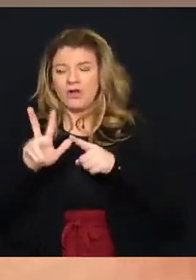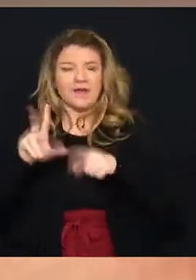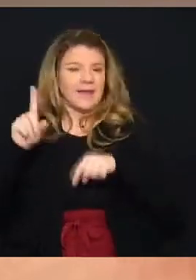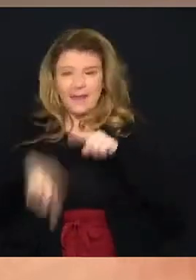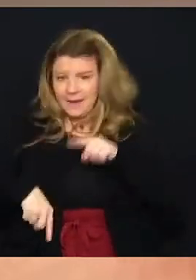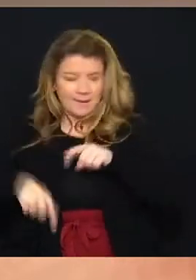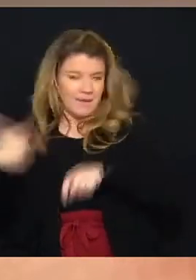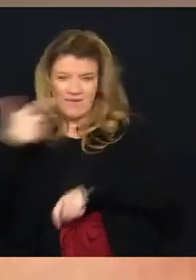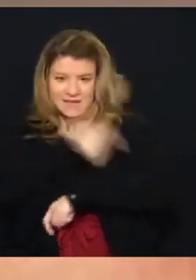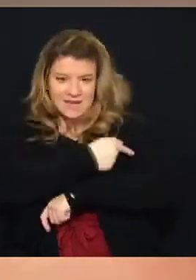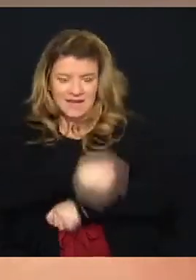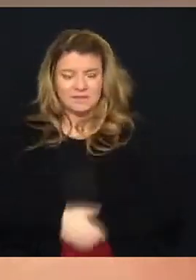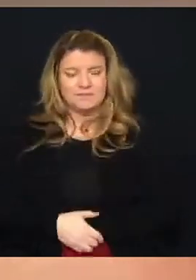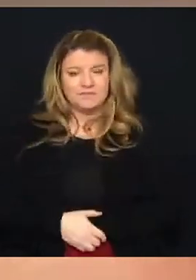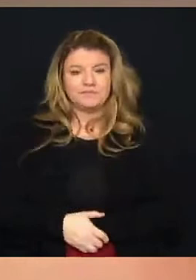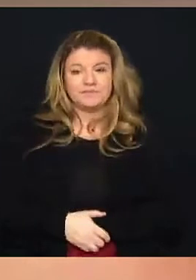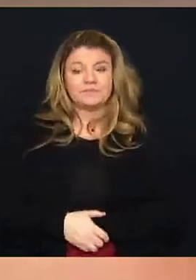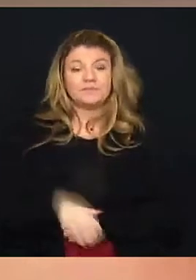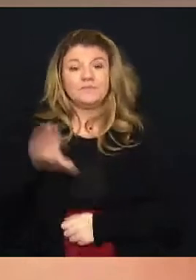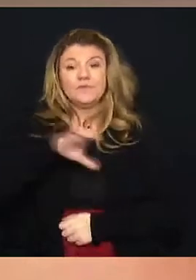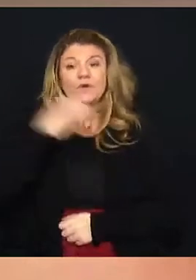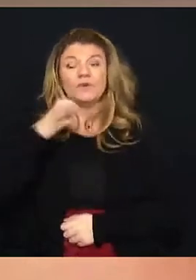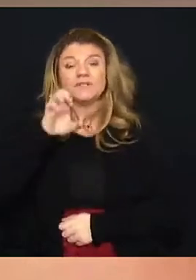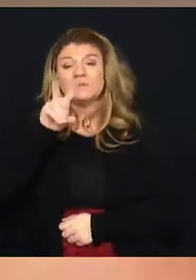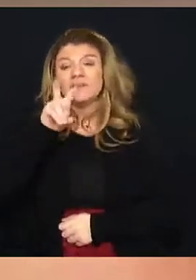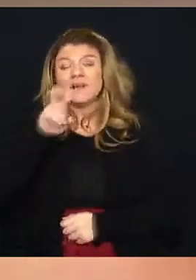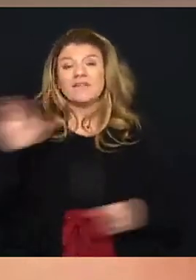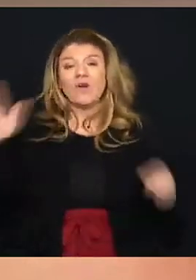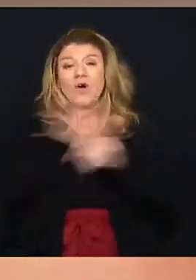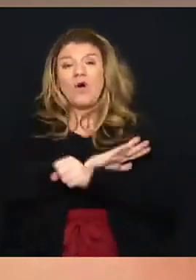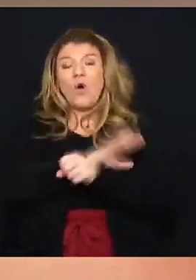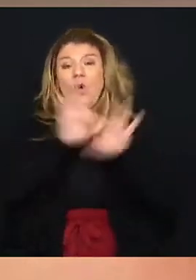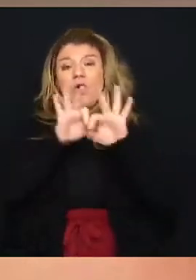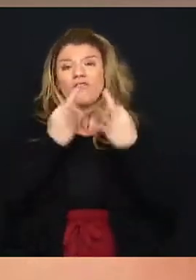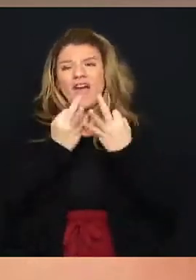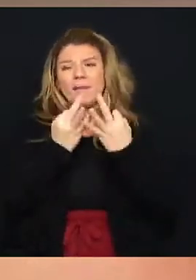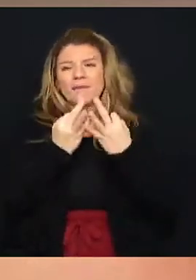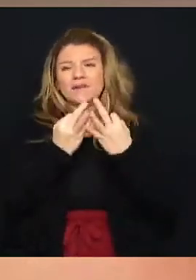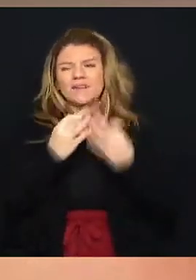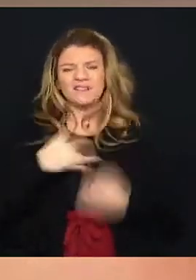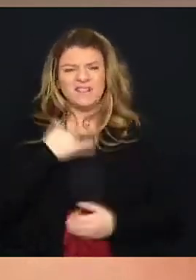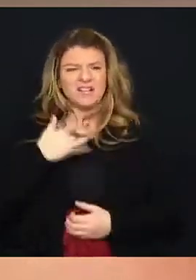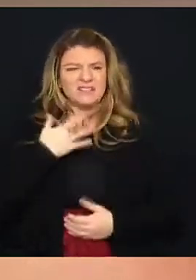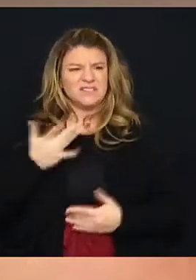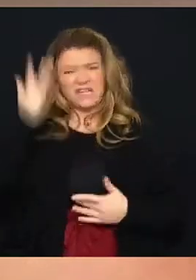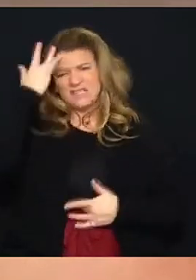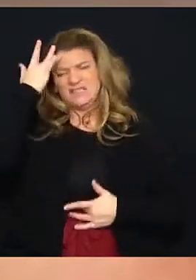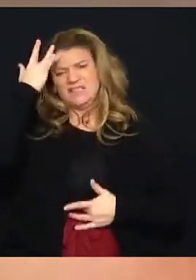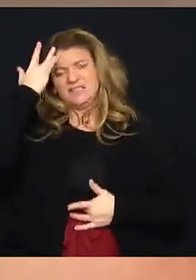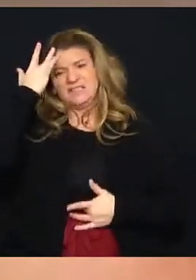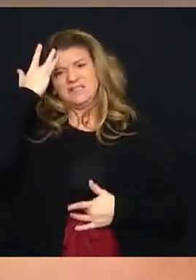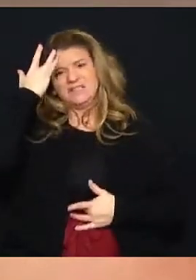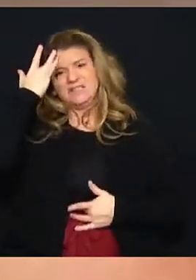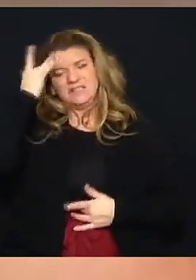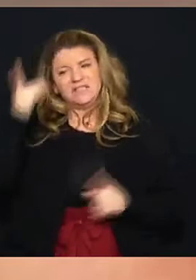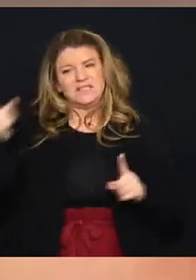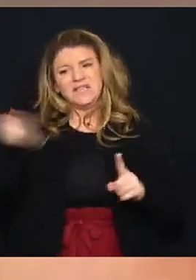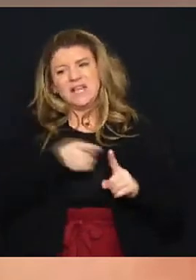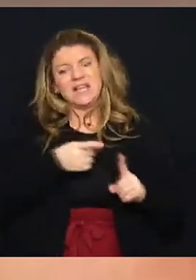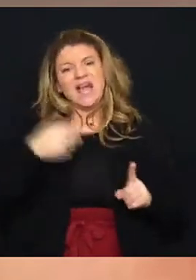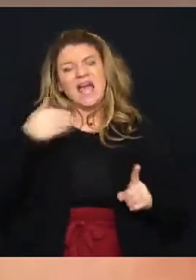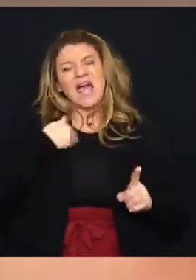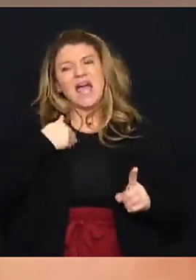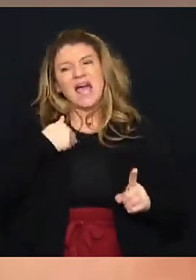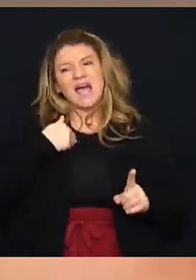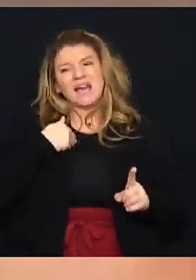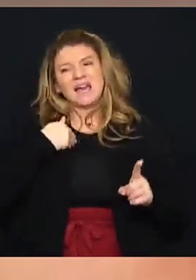be vaccinated. On Christmas Eve, the entire family started to become sick. They had